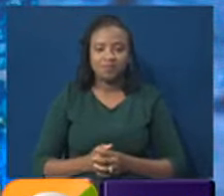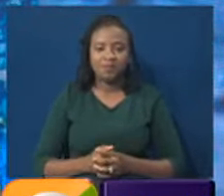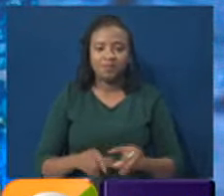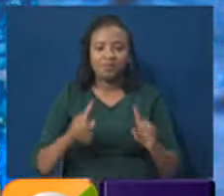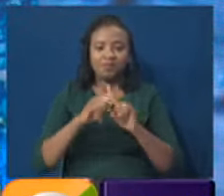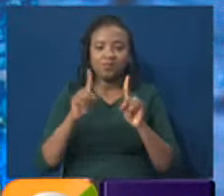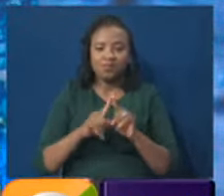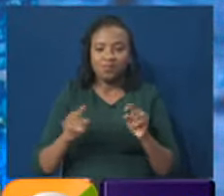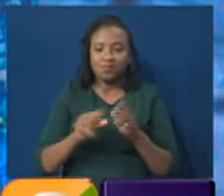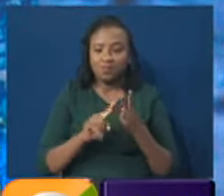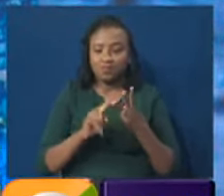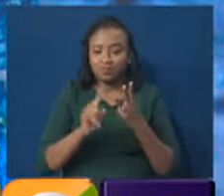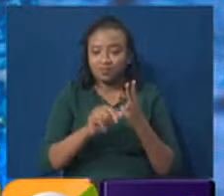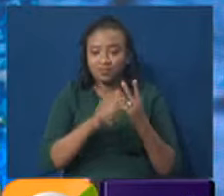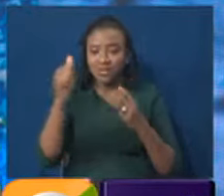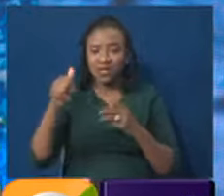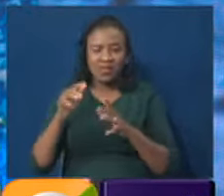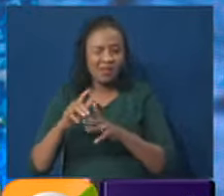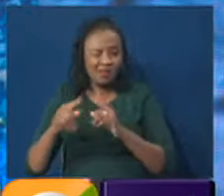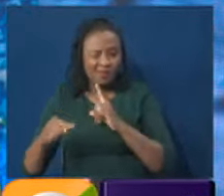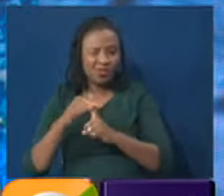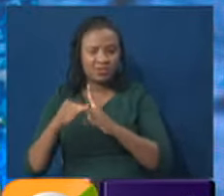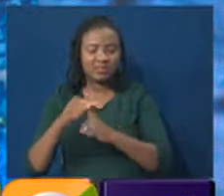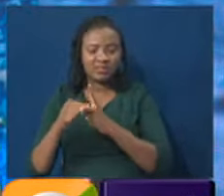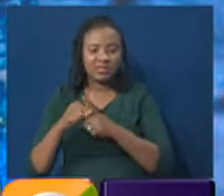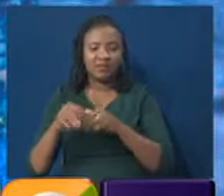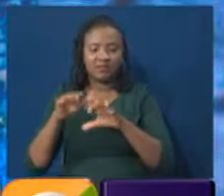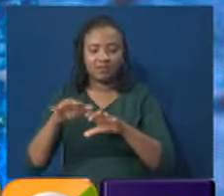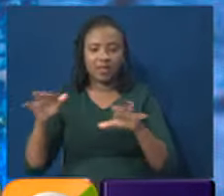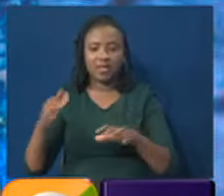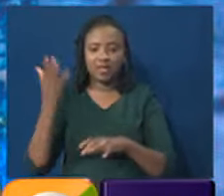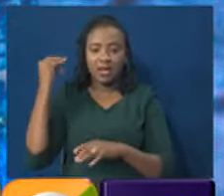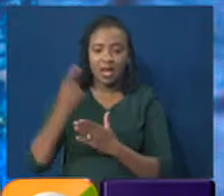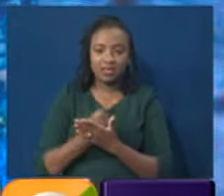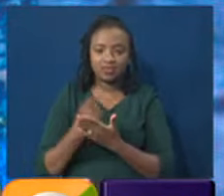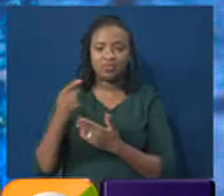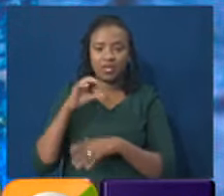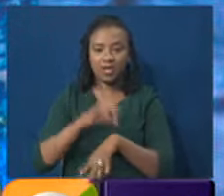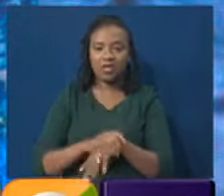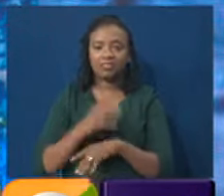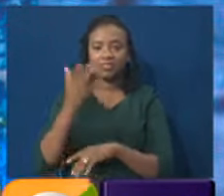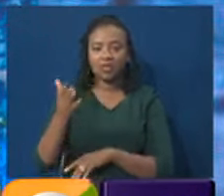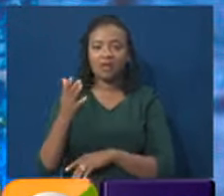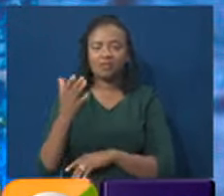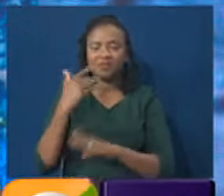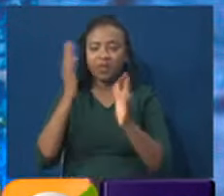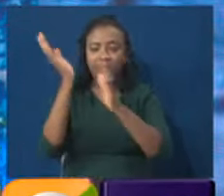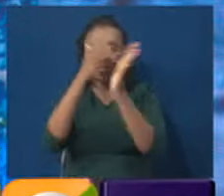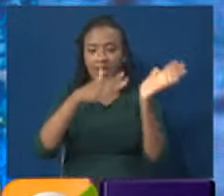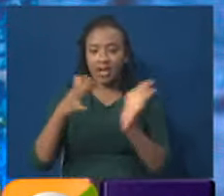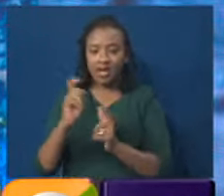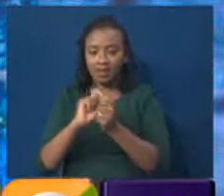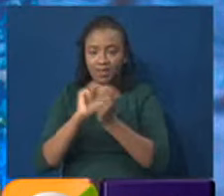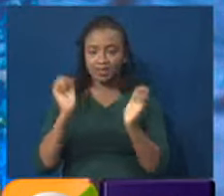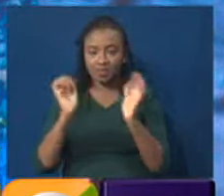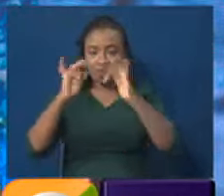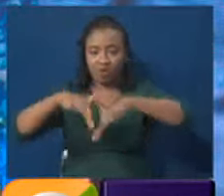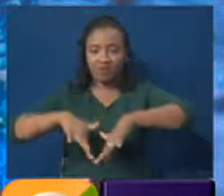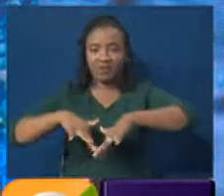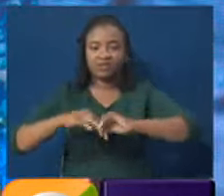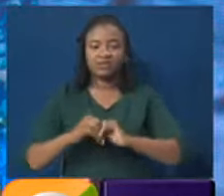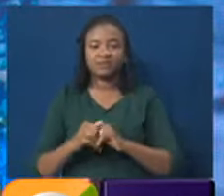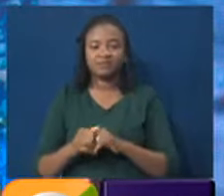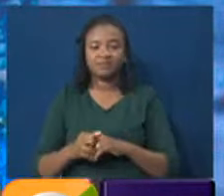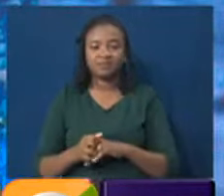very positive publicity that the president got last week at the climate conference, just before we started our interviews. Now, we didn't